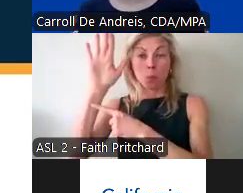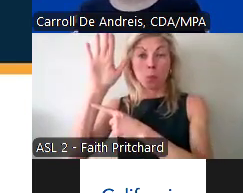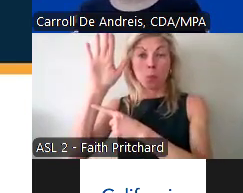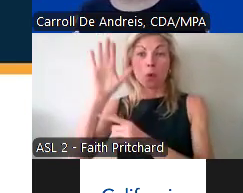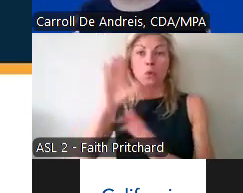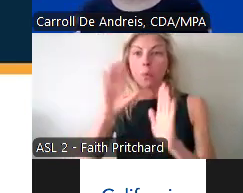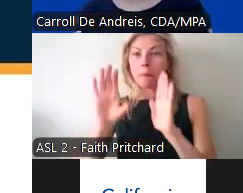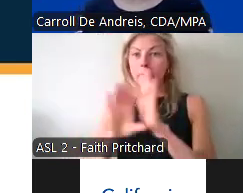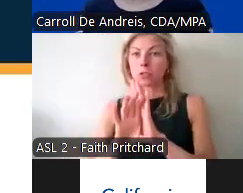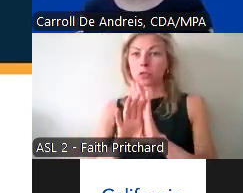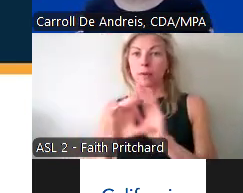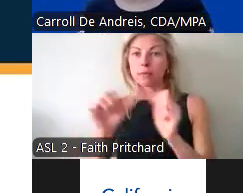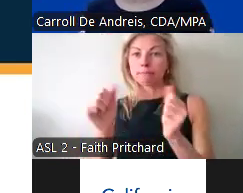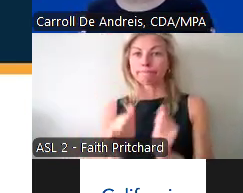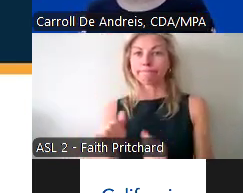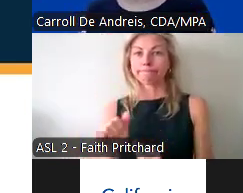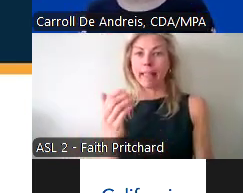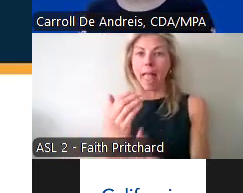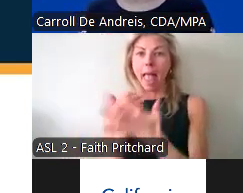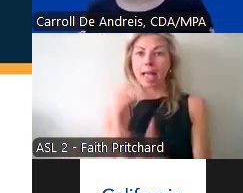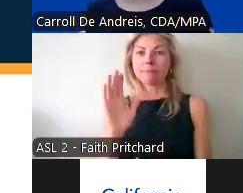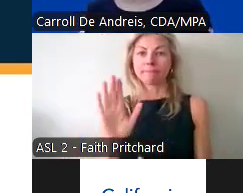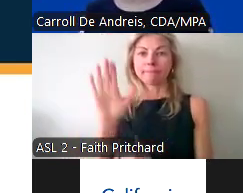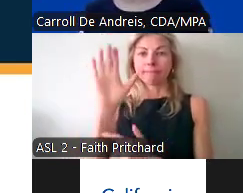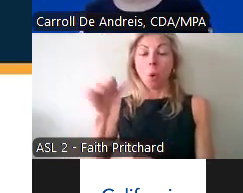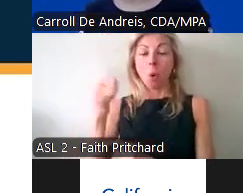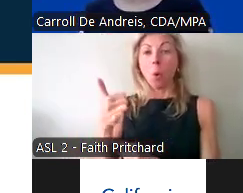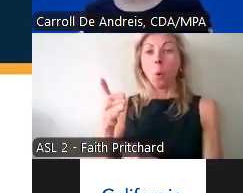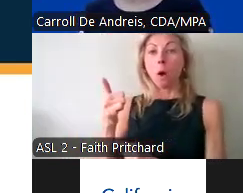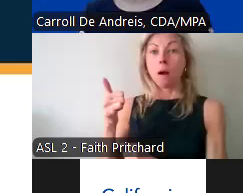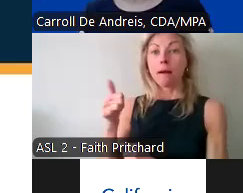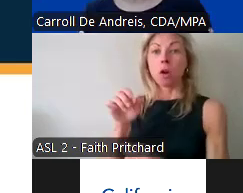Zoom or *9 on your phone.